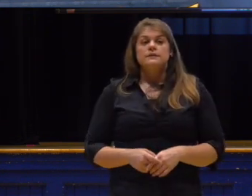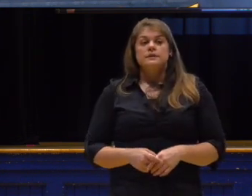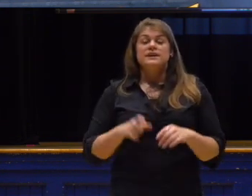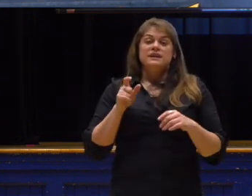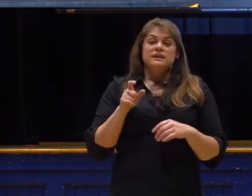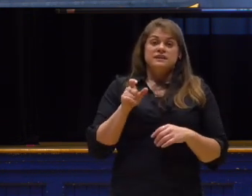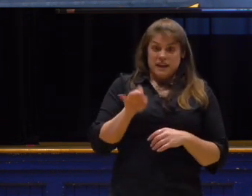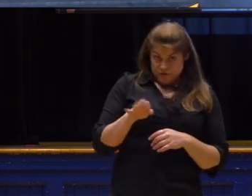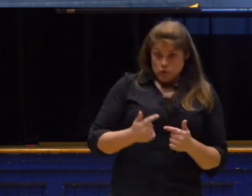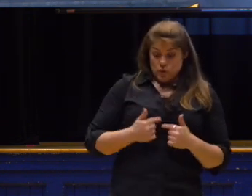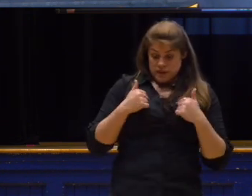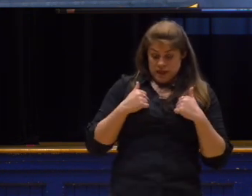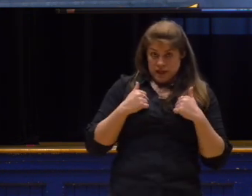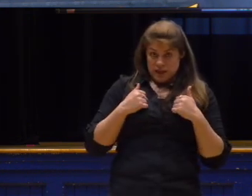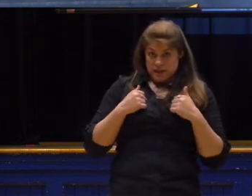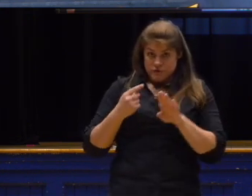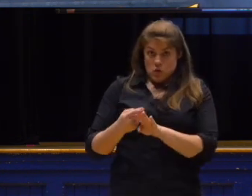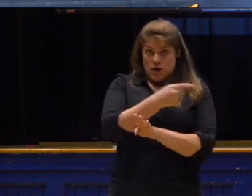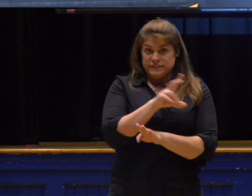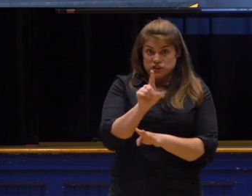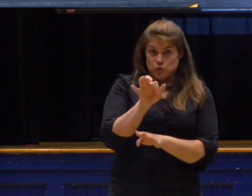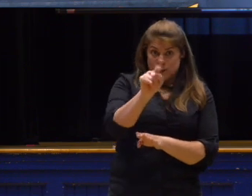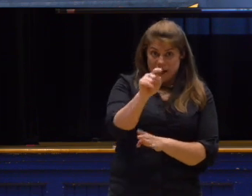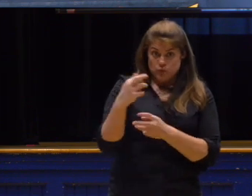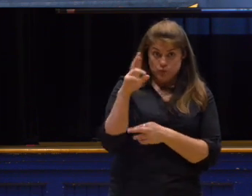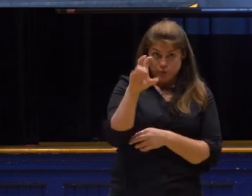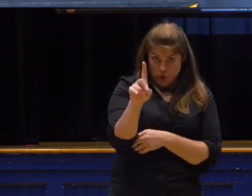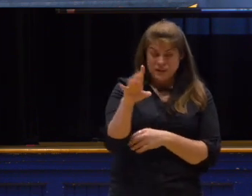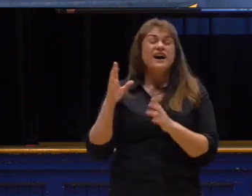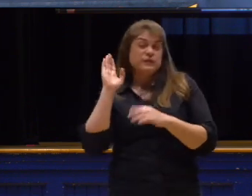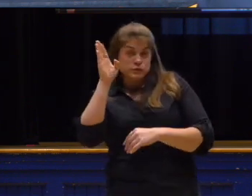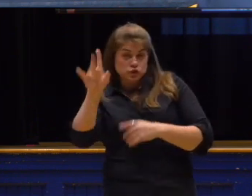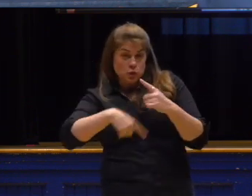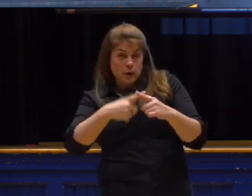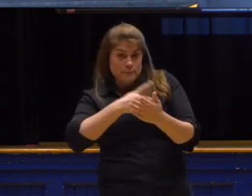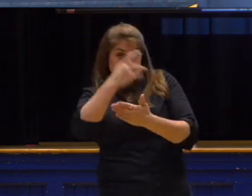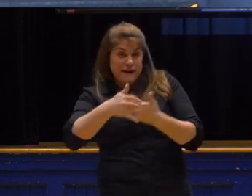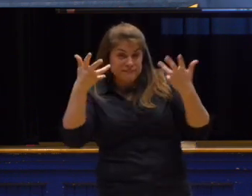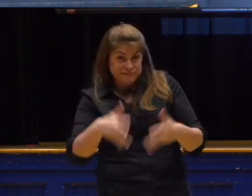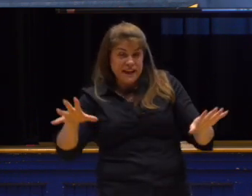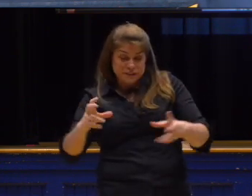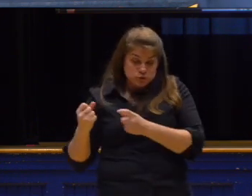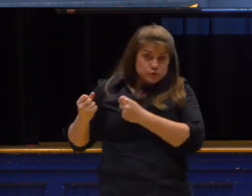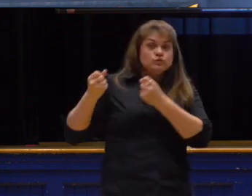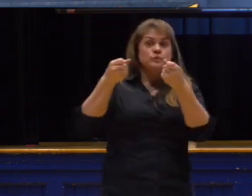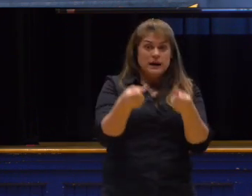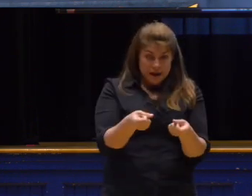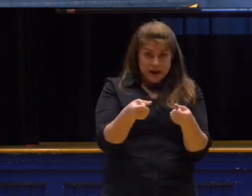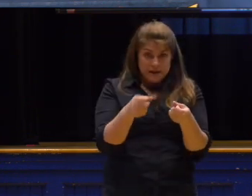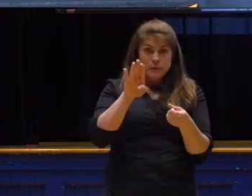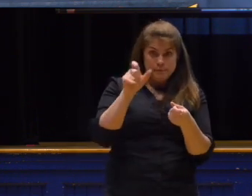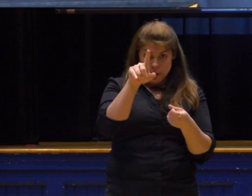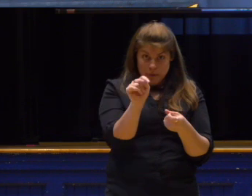I live off of Dwight Road, so when I'm coming to the X in the future, when it is done, when you come down